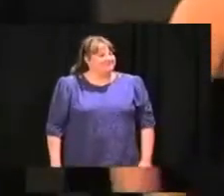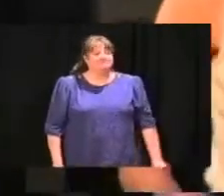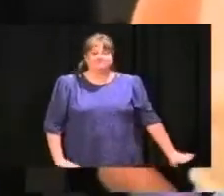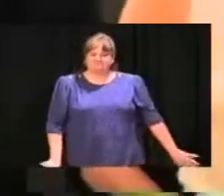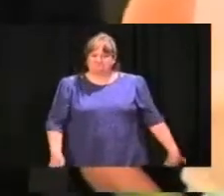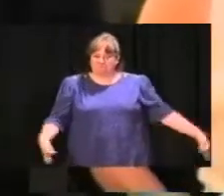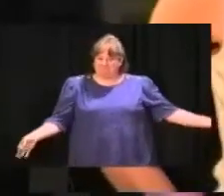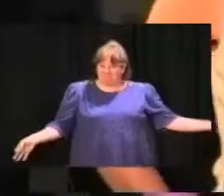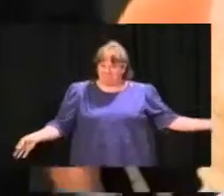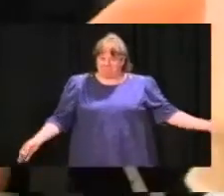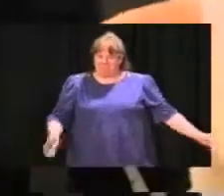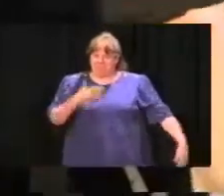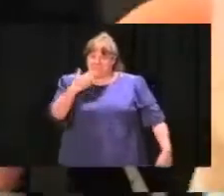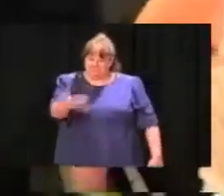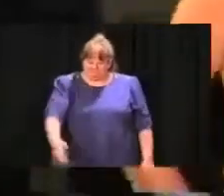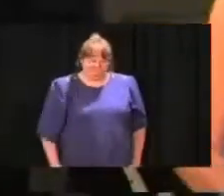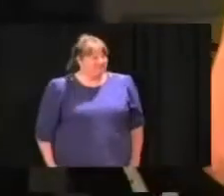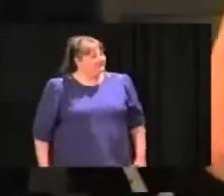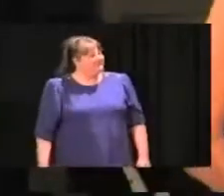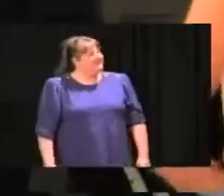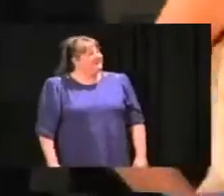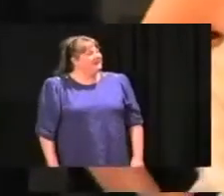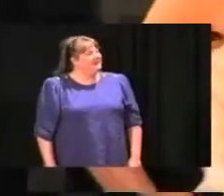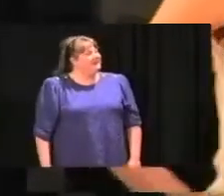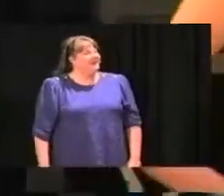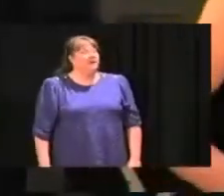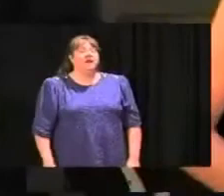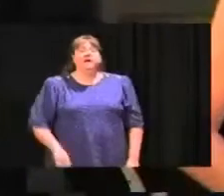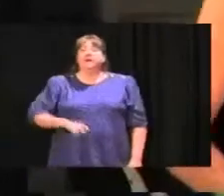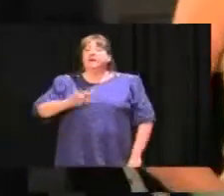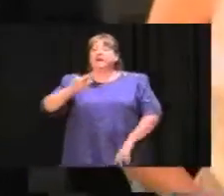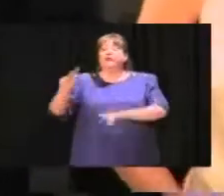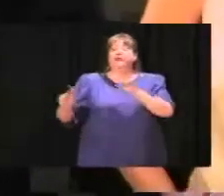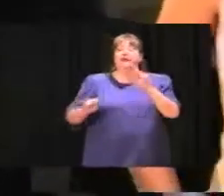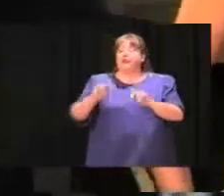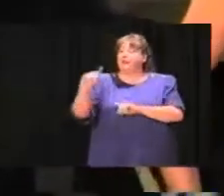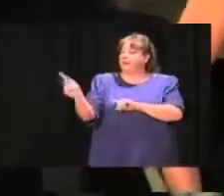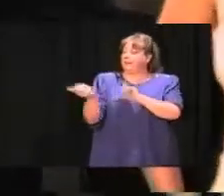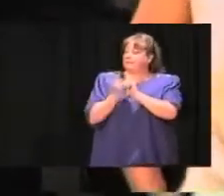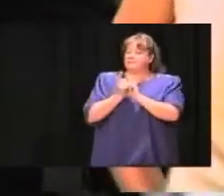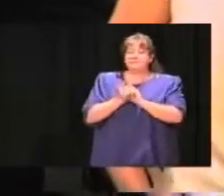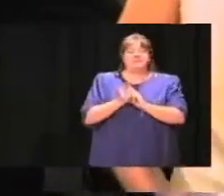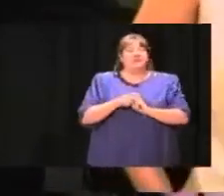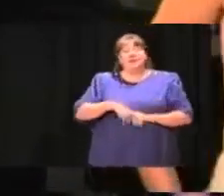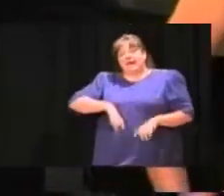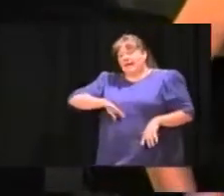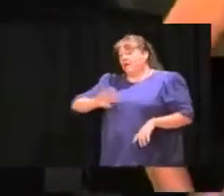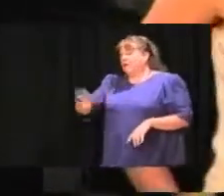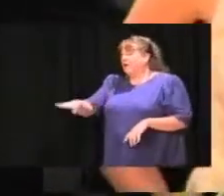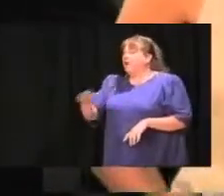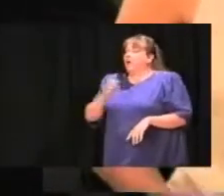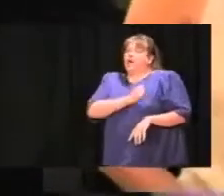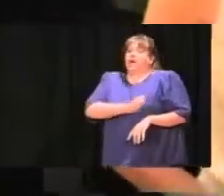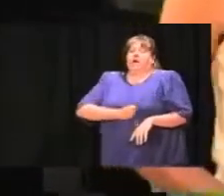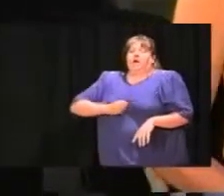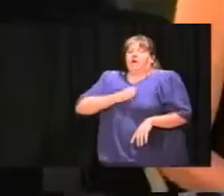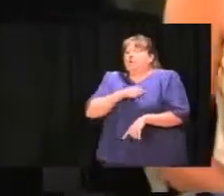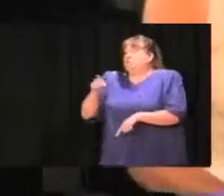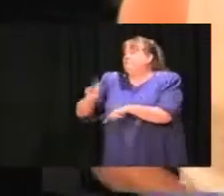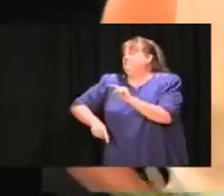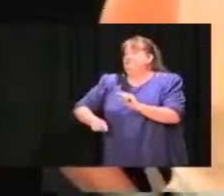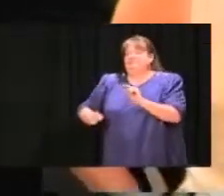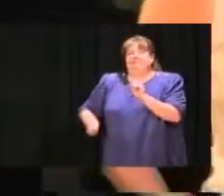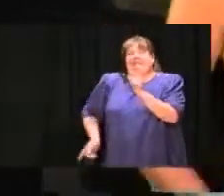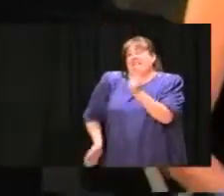Come up to me all the time and they say, oh, Oh, Molly, it's such a tragedy you can't play the